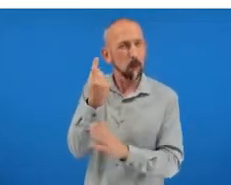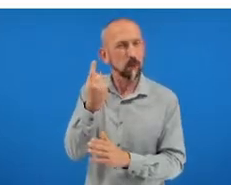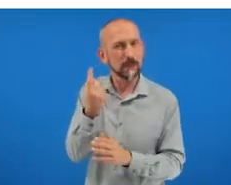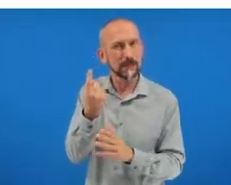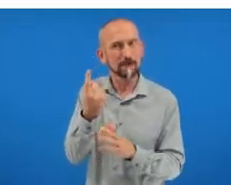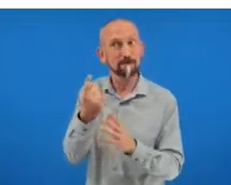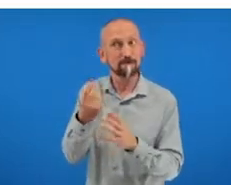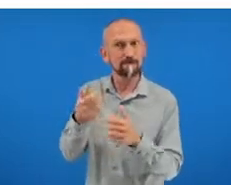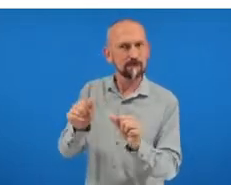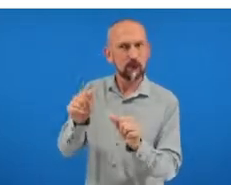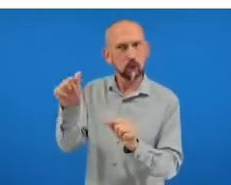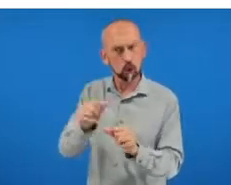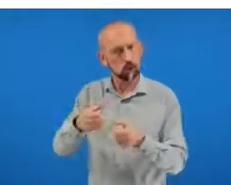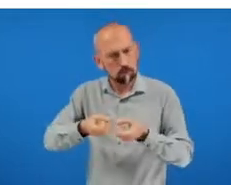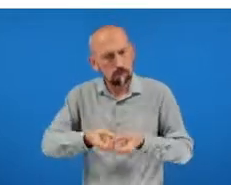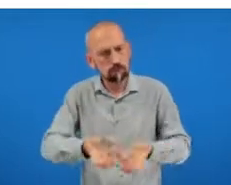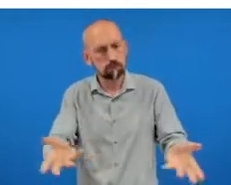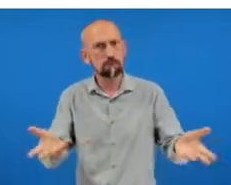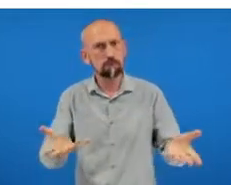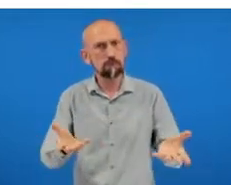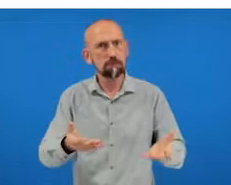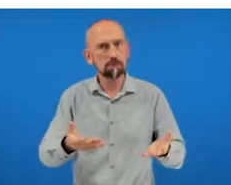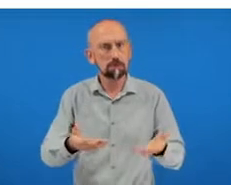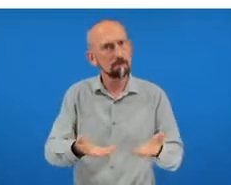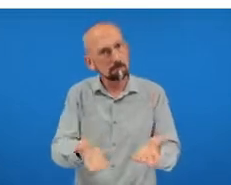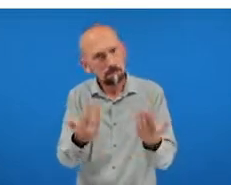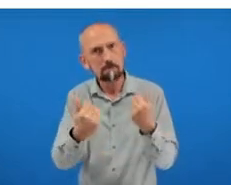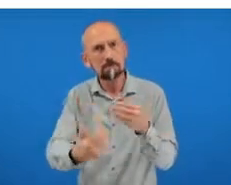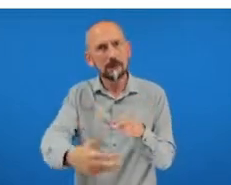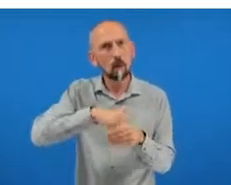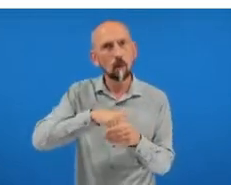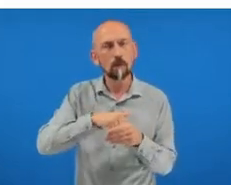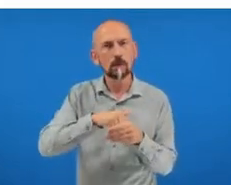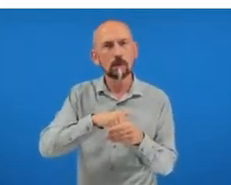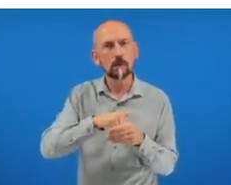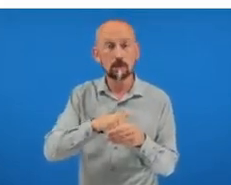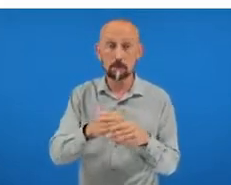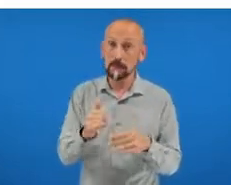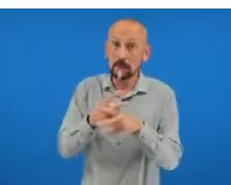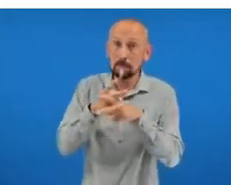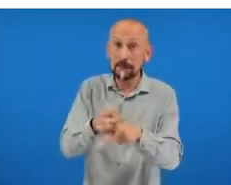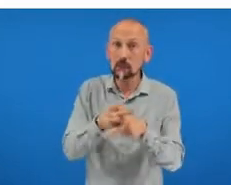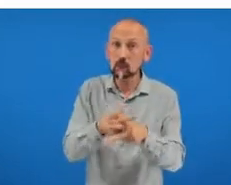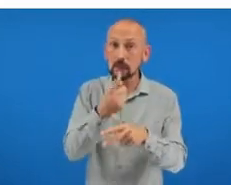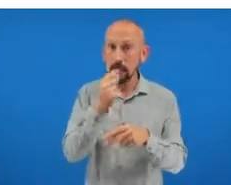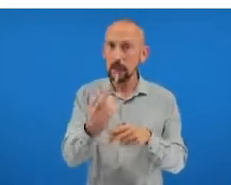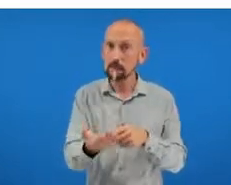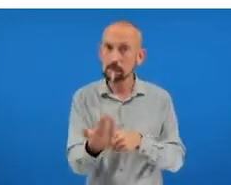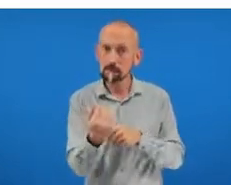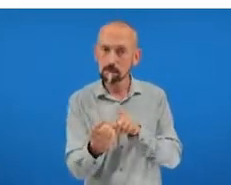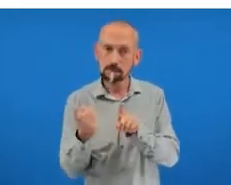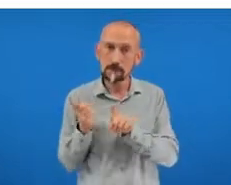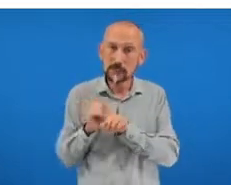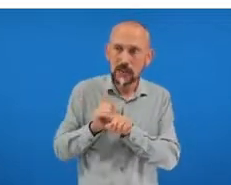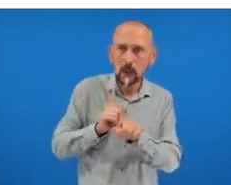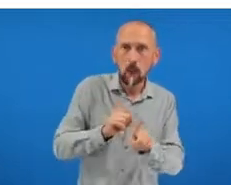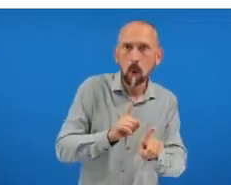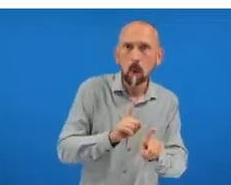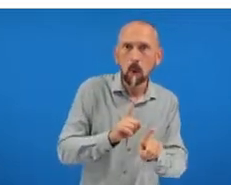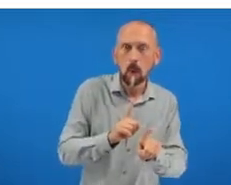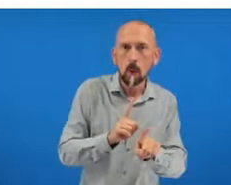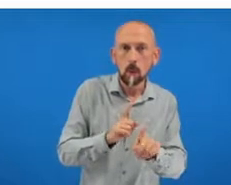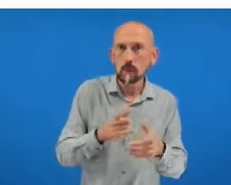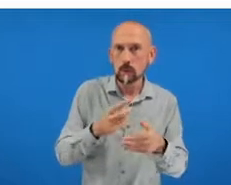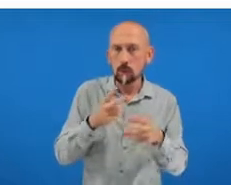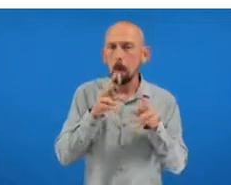to people, and even through a mentoring process to be shadowing people and building confidence, because